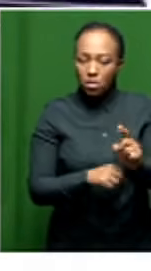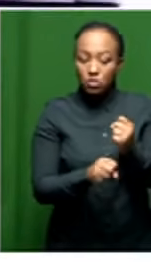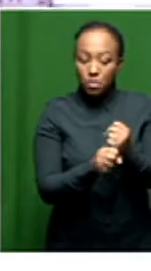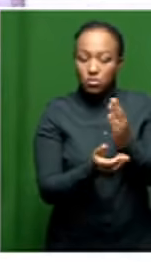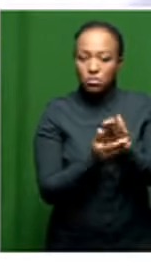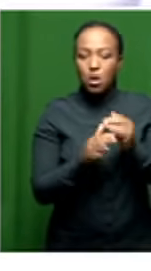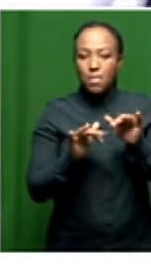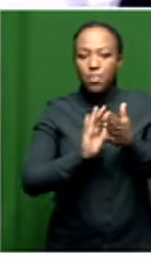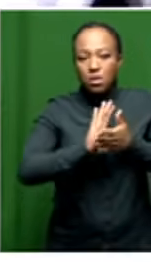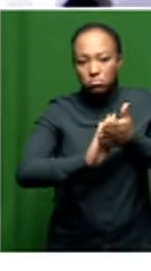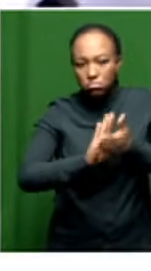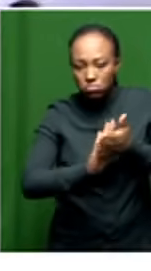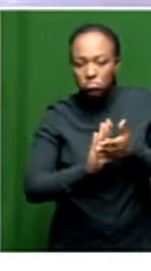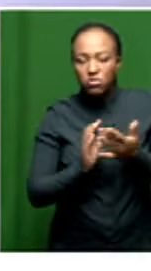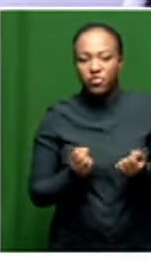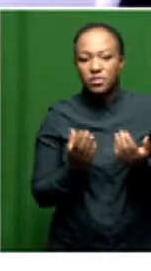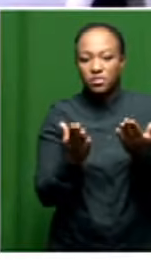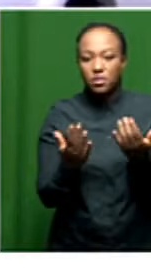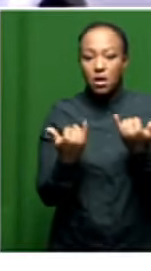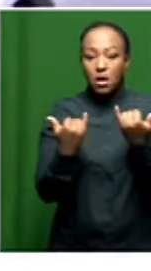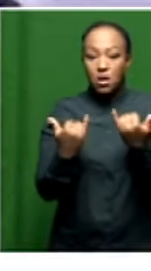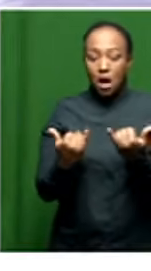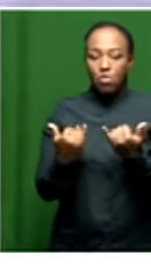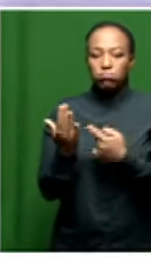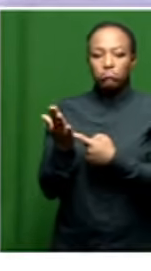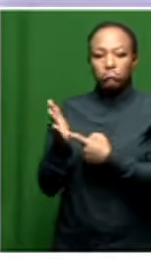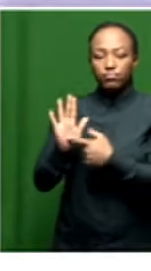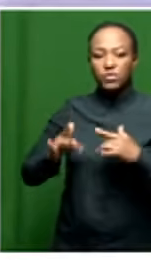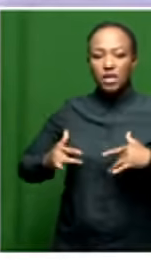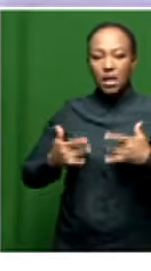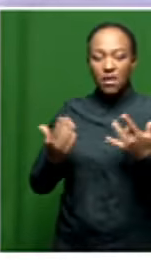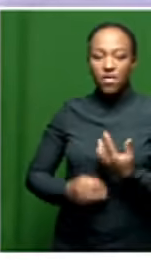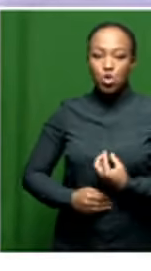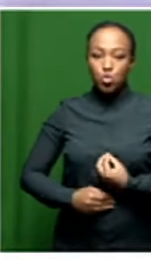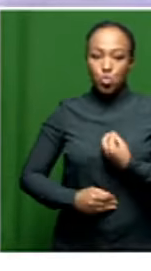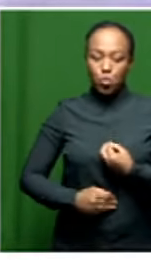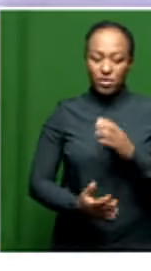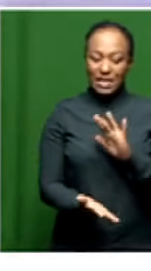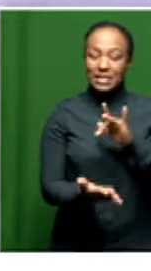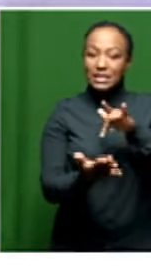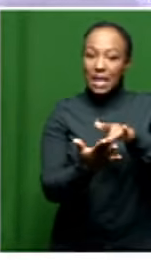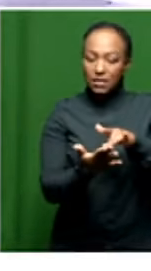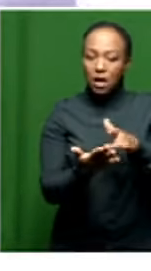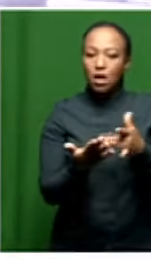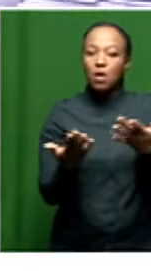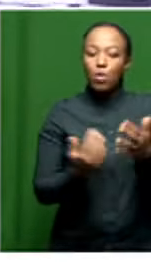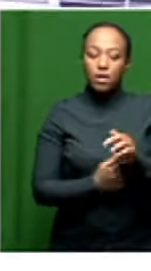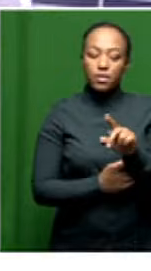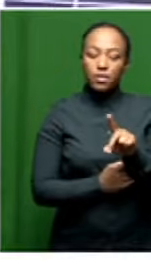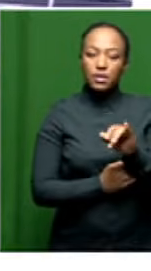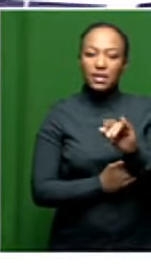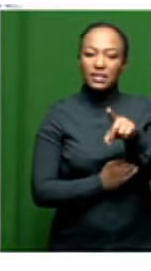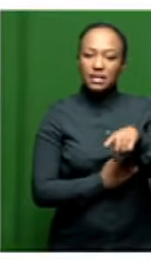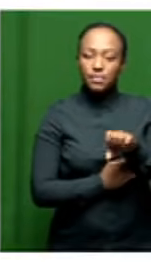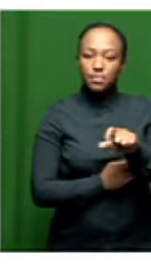area going. Well, I mean, where we are standing this morning, we're actually broadcasting from the youth centre here in Diploid. We're actually in